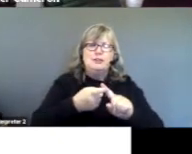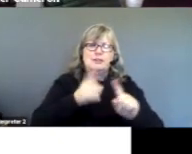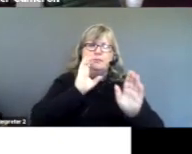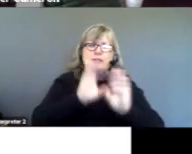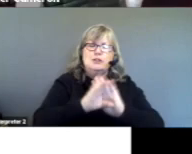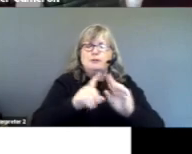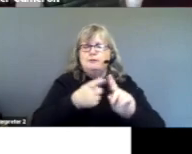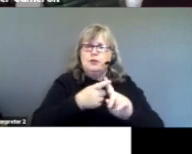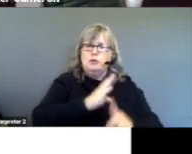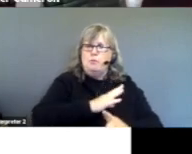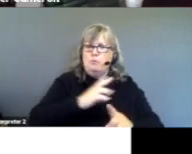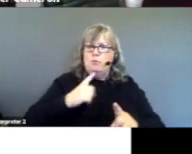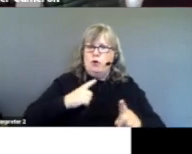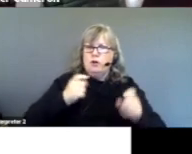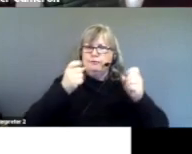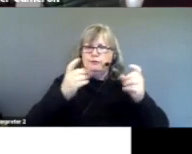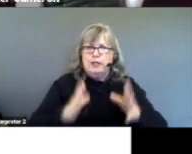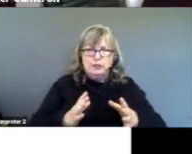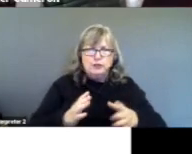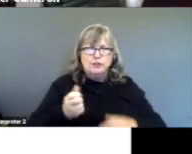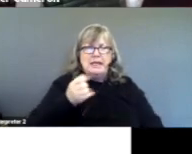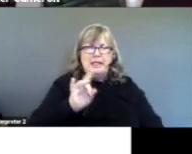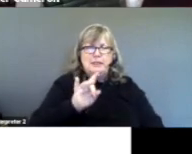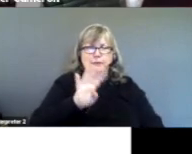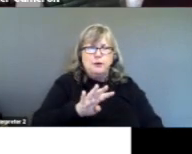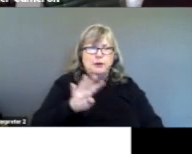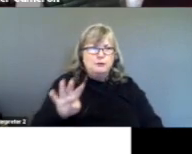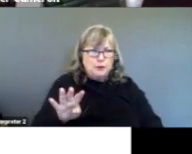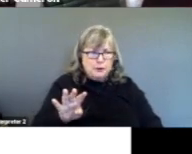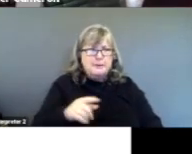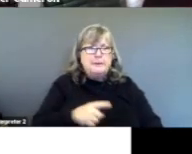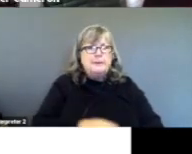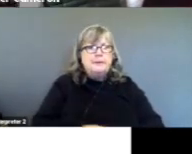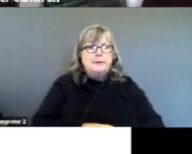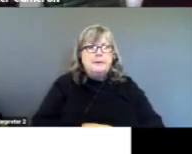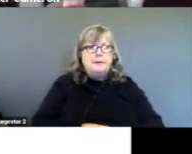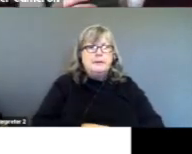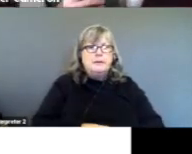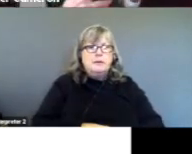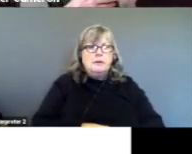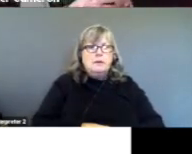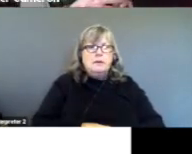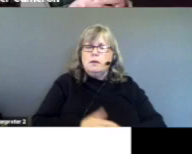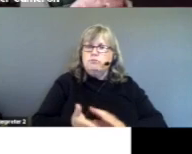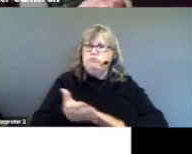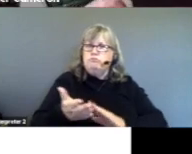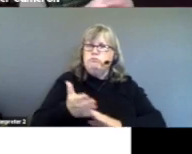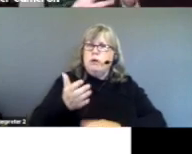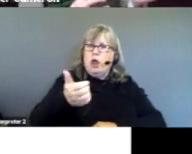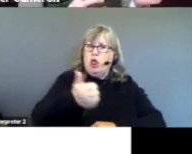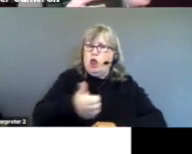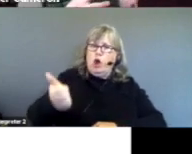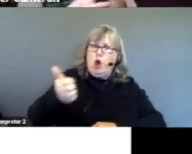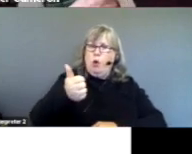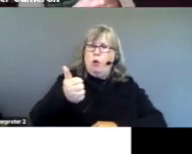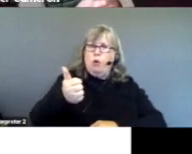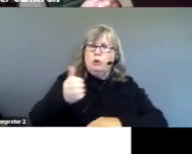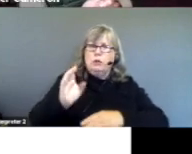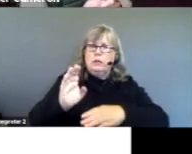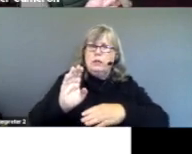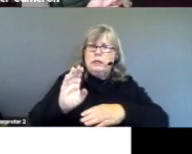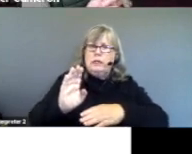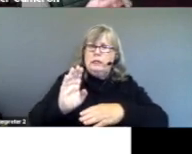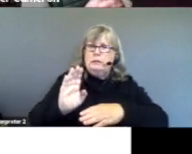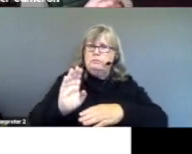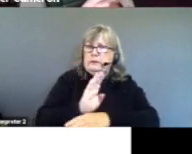of 1844. And they, they followed Dr. King, the Dr. King of